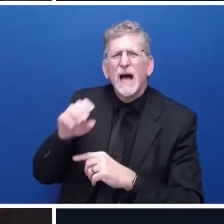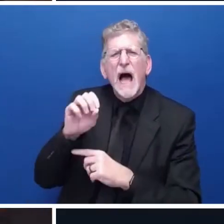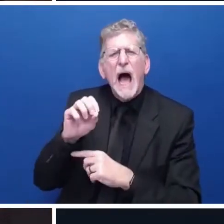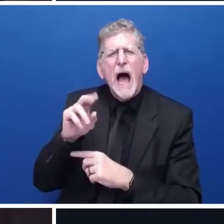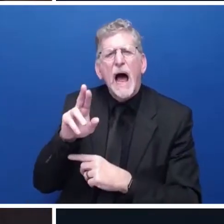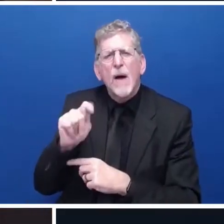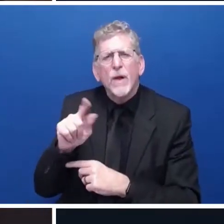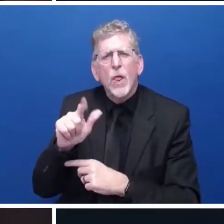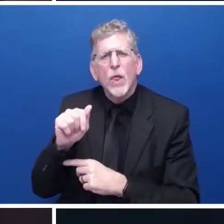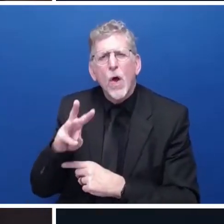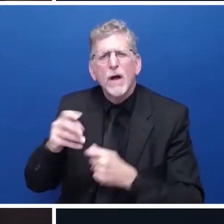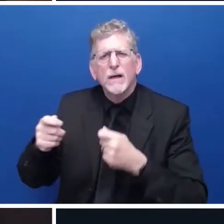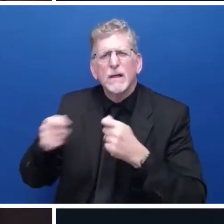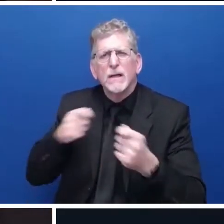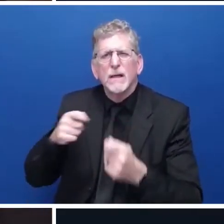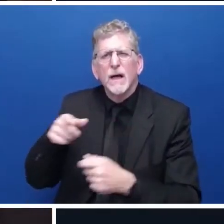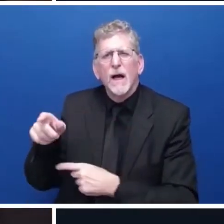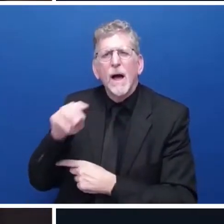justice.